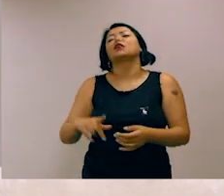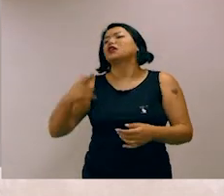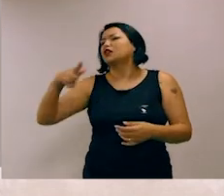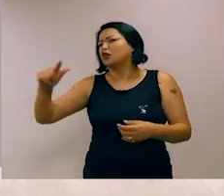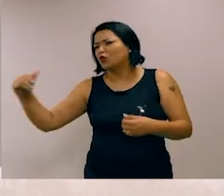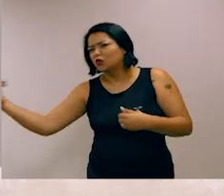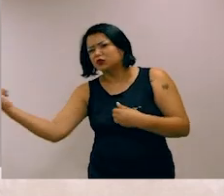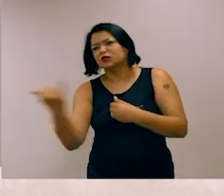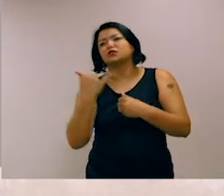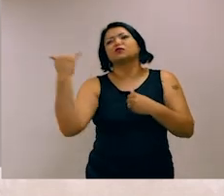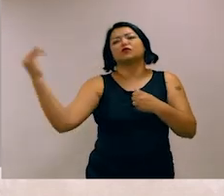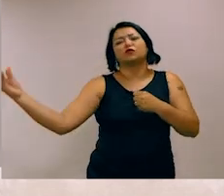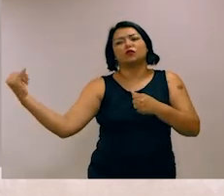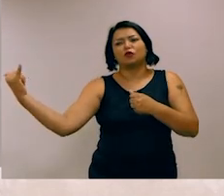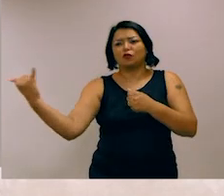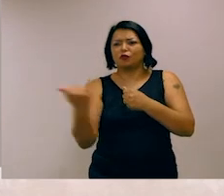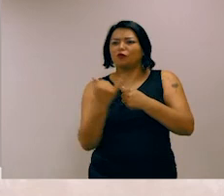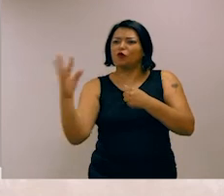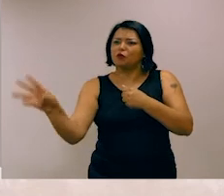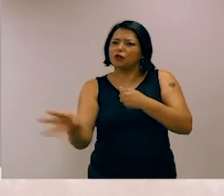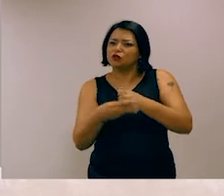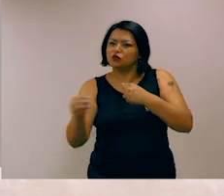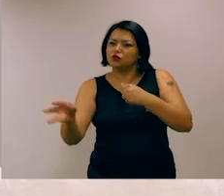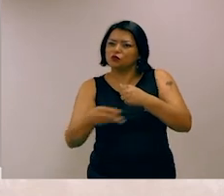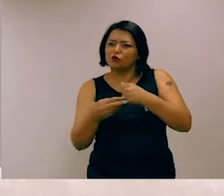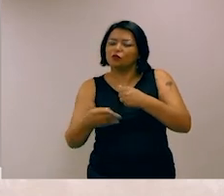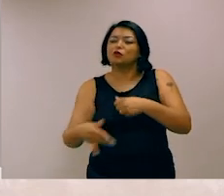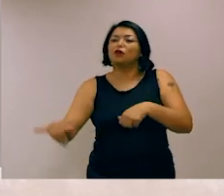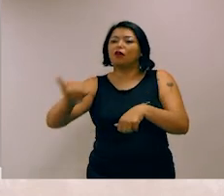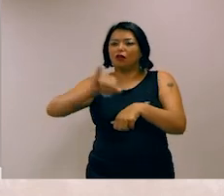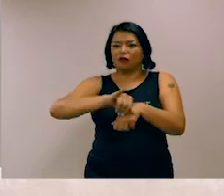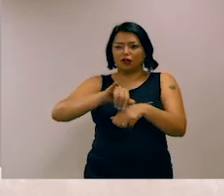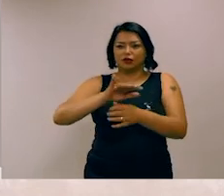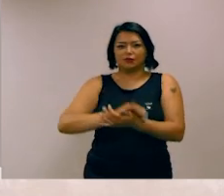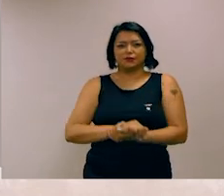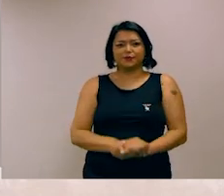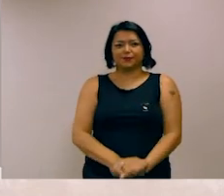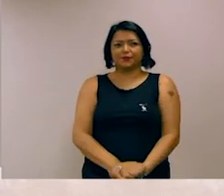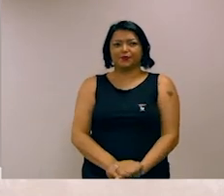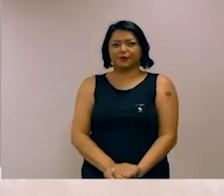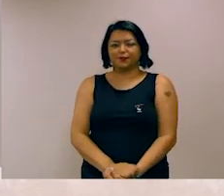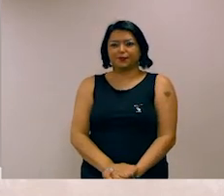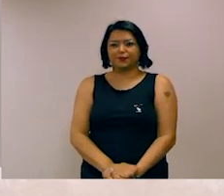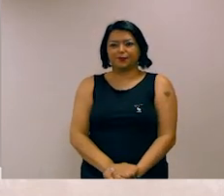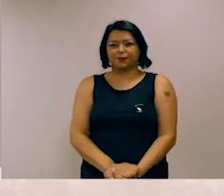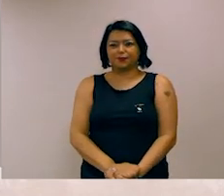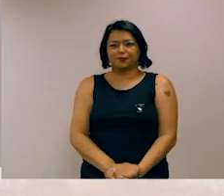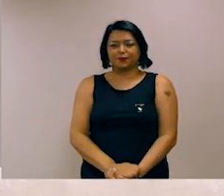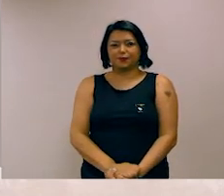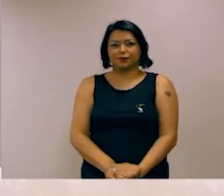projections. And apart from this report, the map received more information.